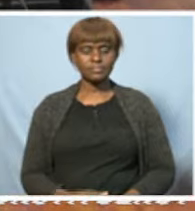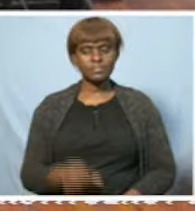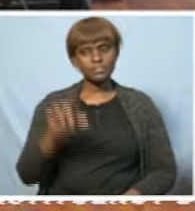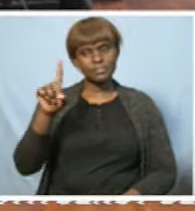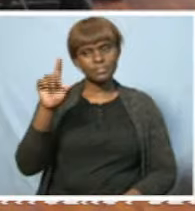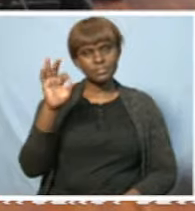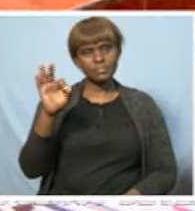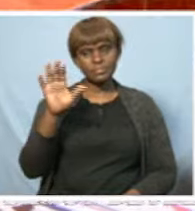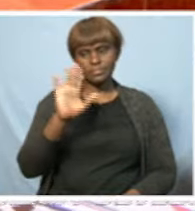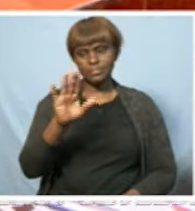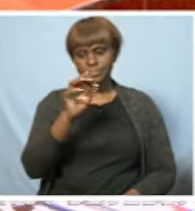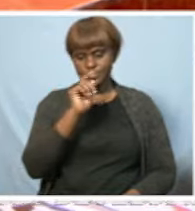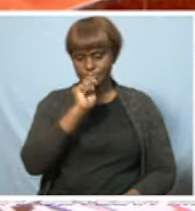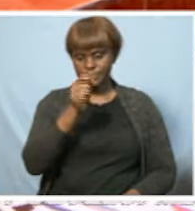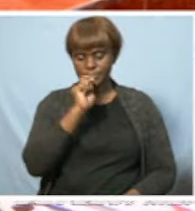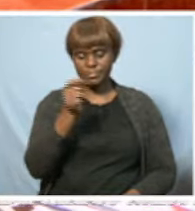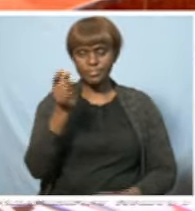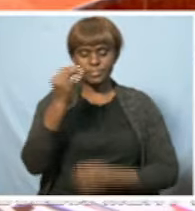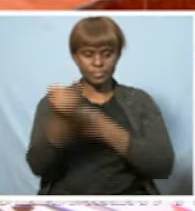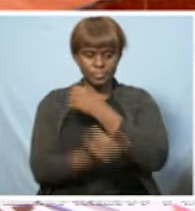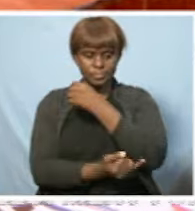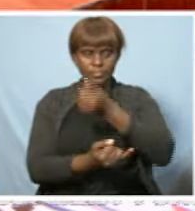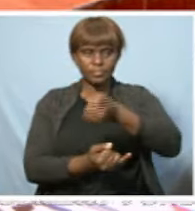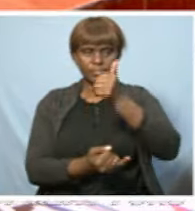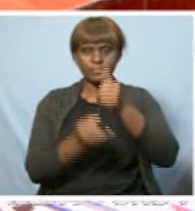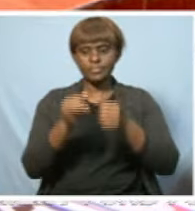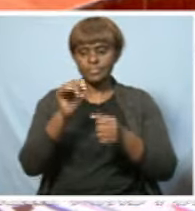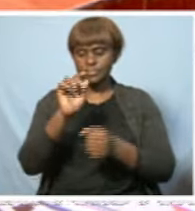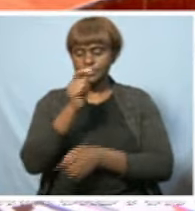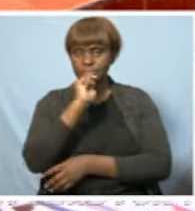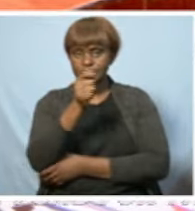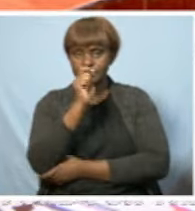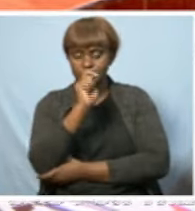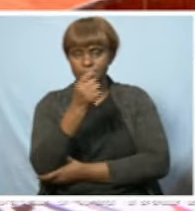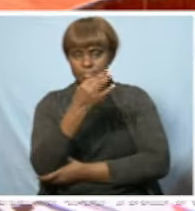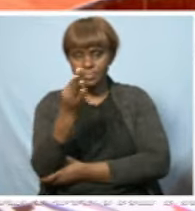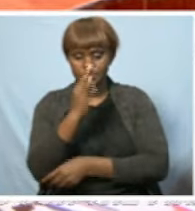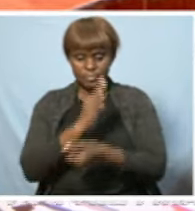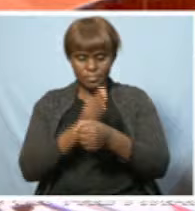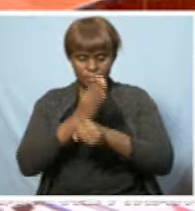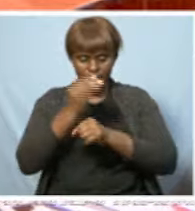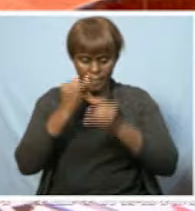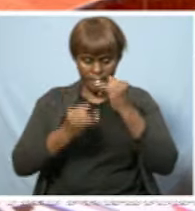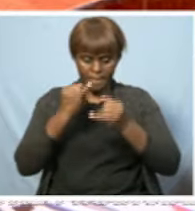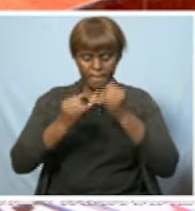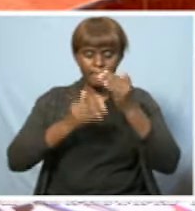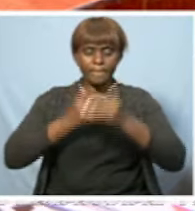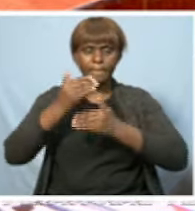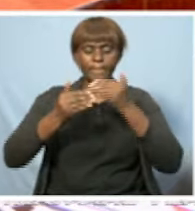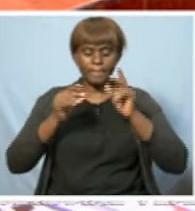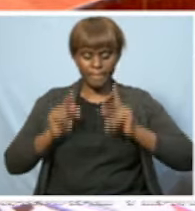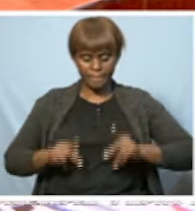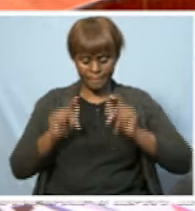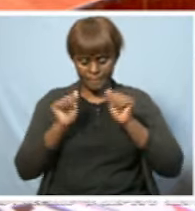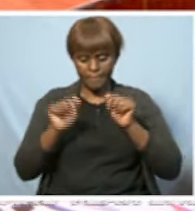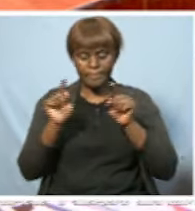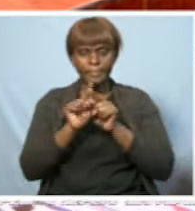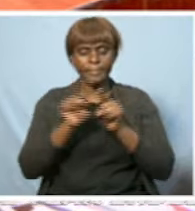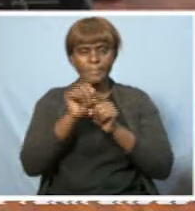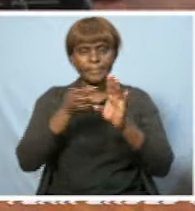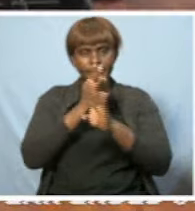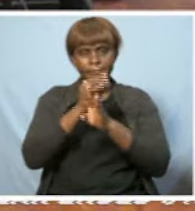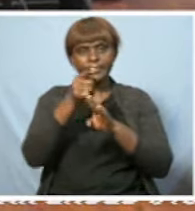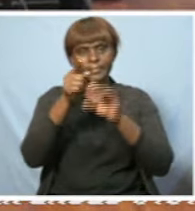DF, kindly switch off the mic. So when you introduce yourself, you switch off. When you're done, so the next person can equally use the gadget. Go ahead,